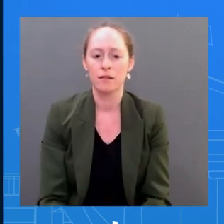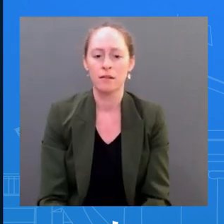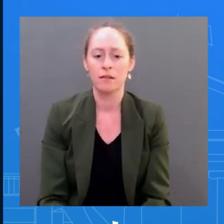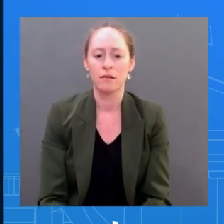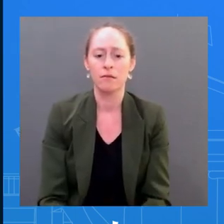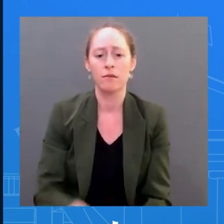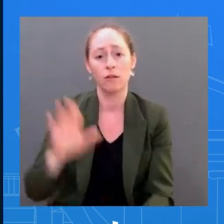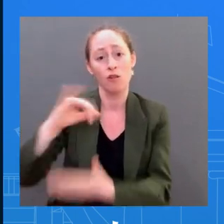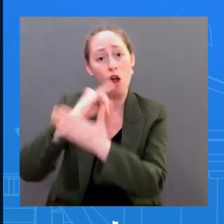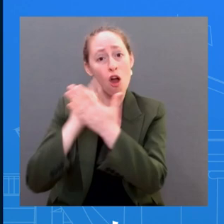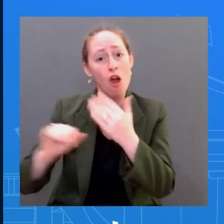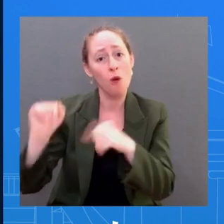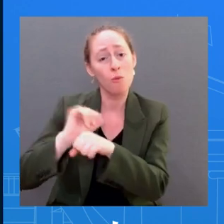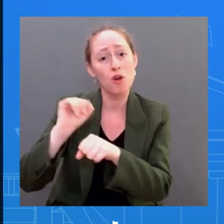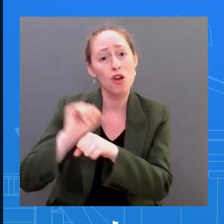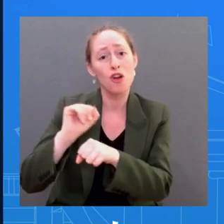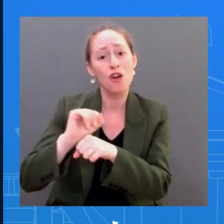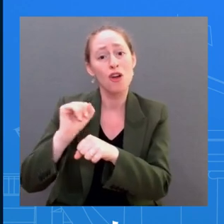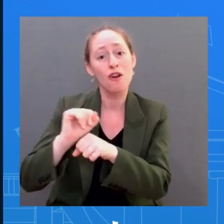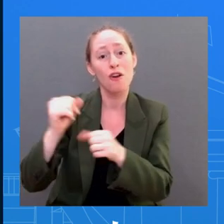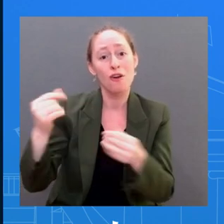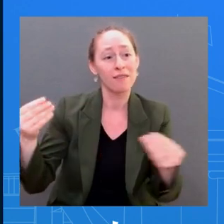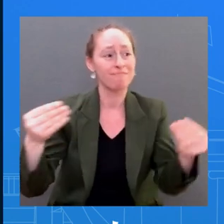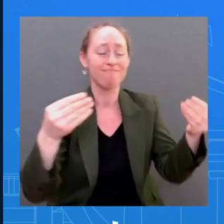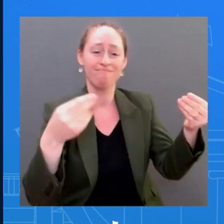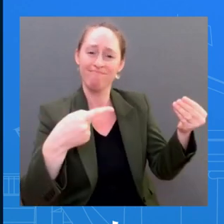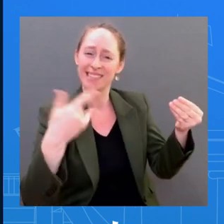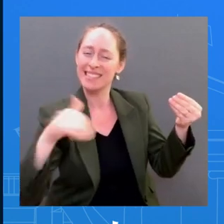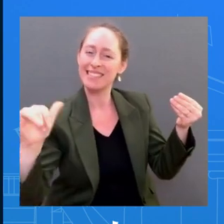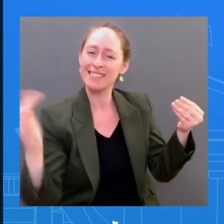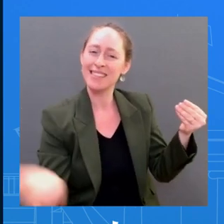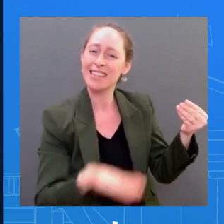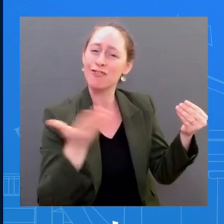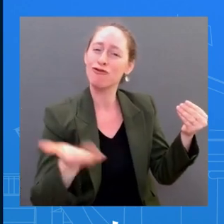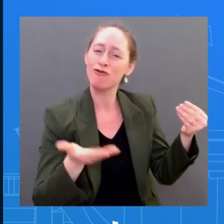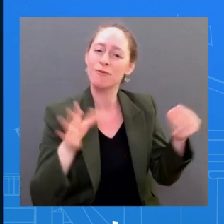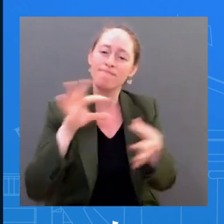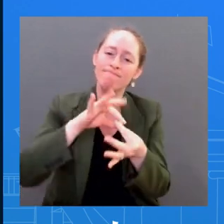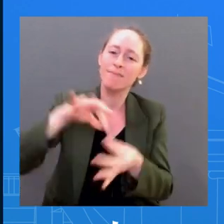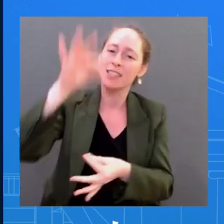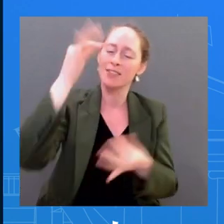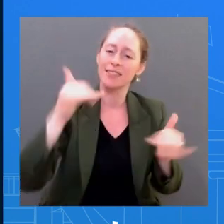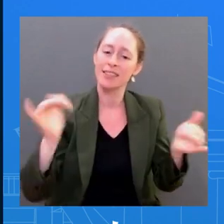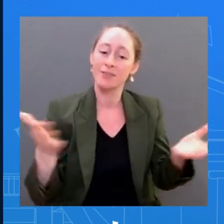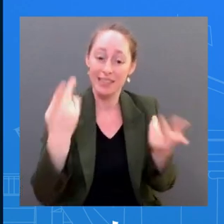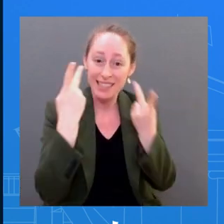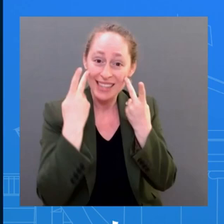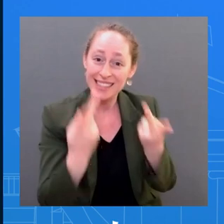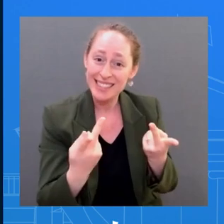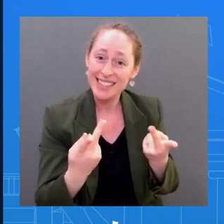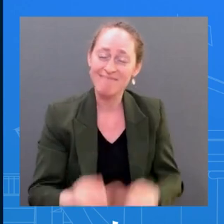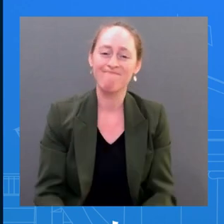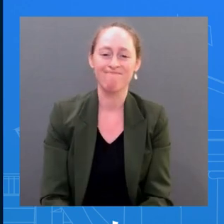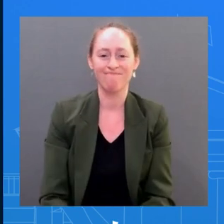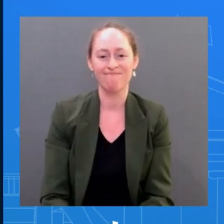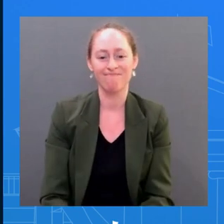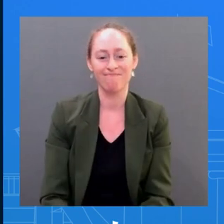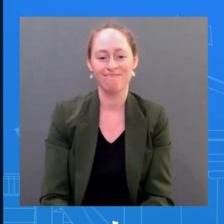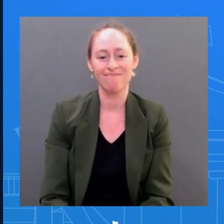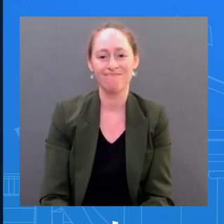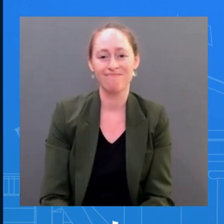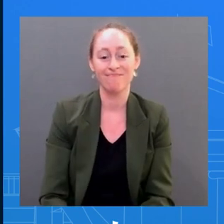is a self-portrait, all right, of Alethea drawing with her friend in